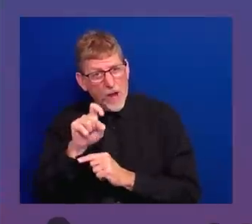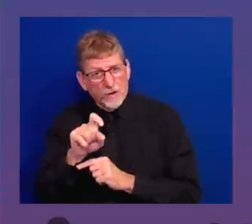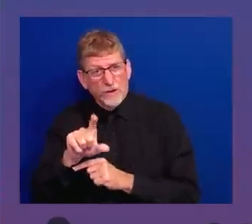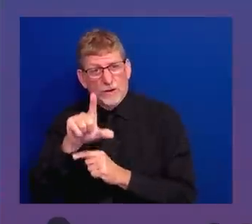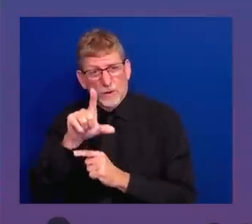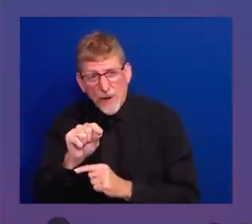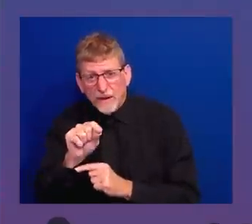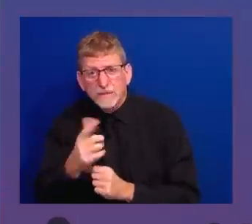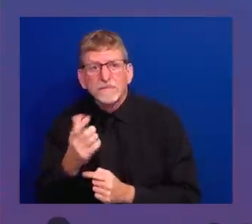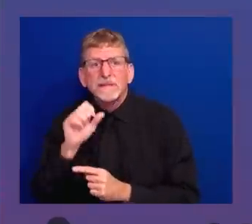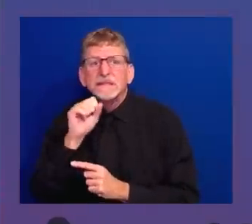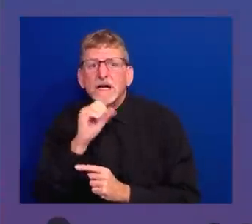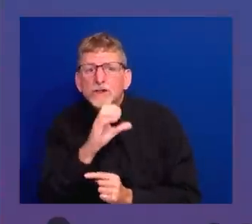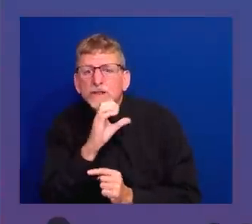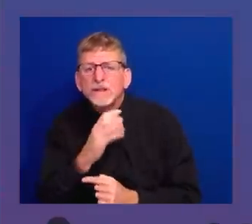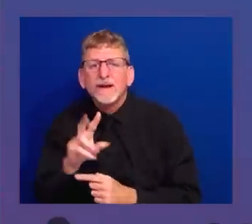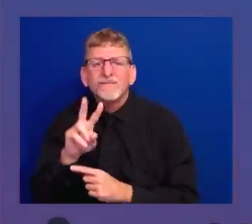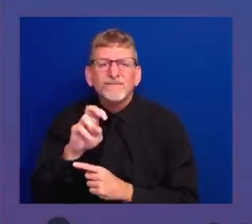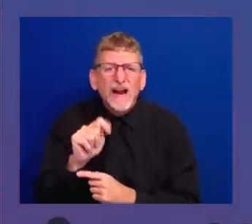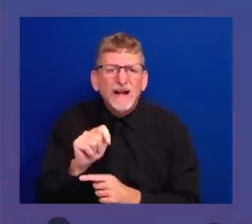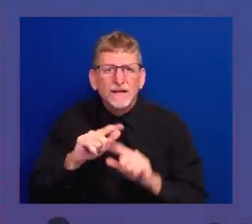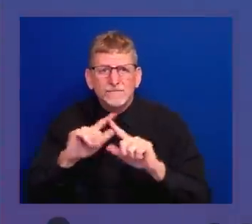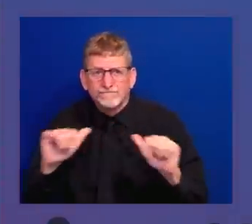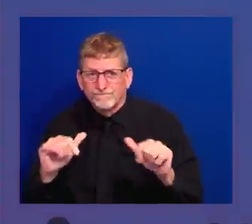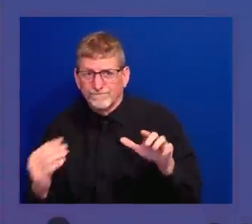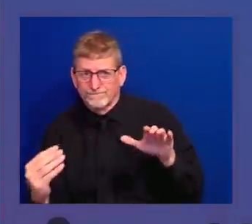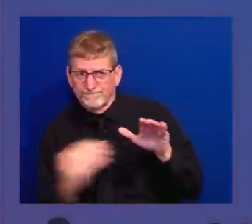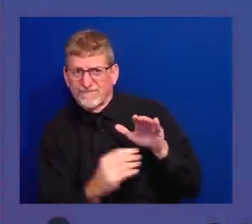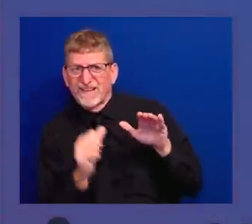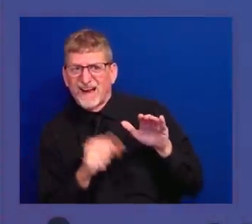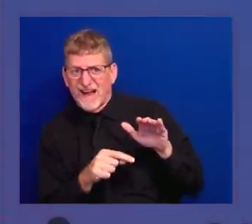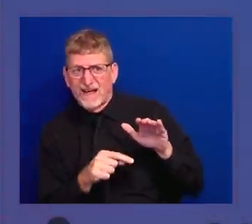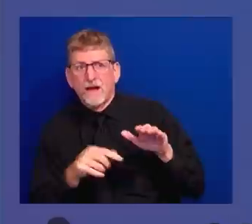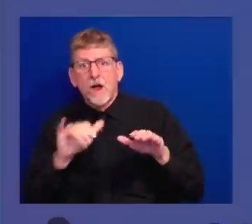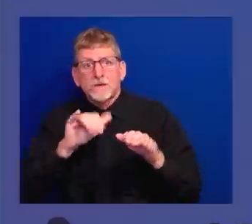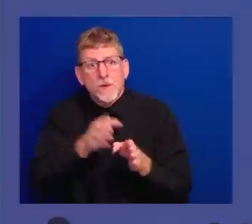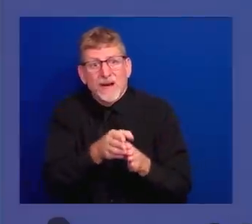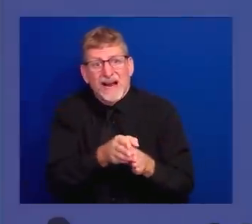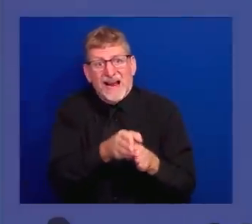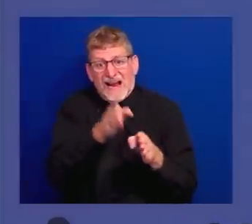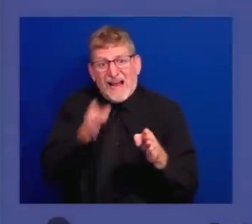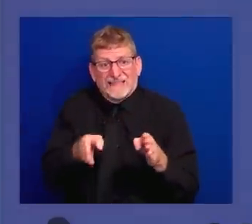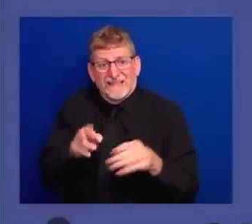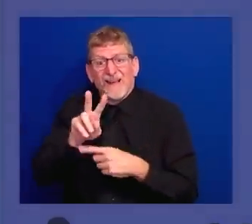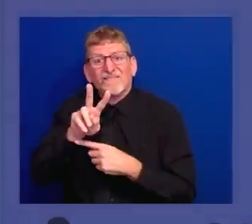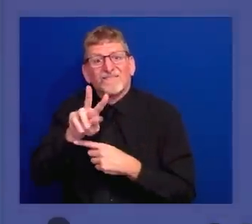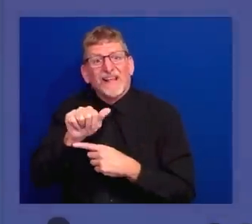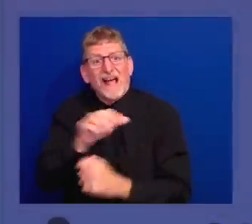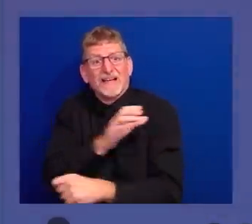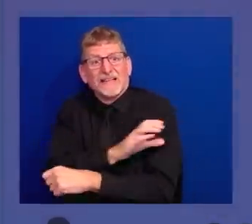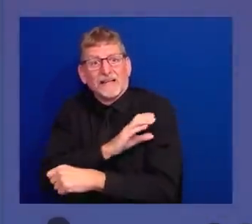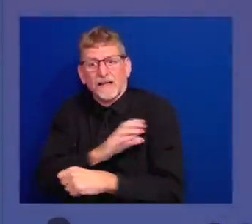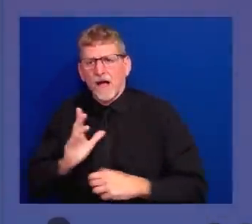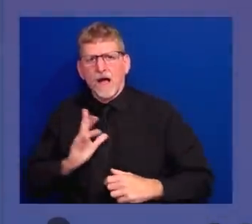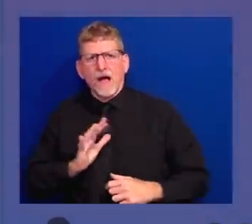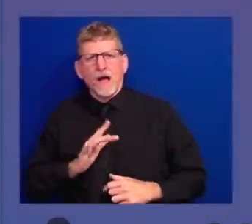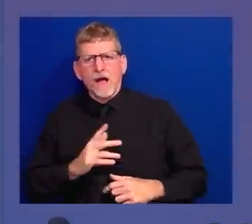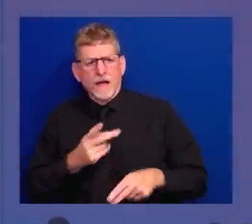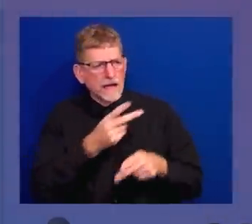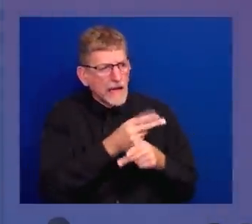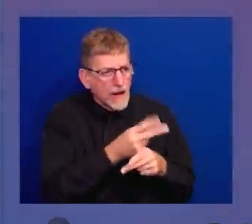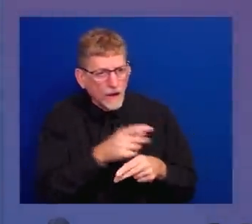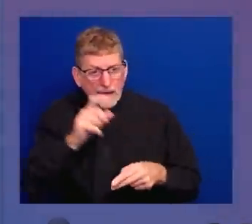next door to the Fort Worth VA clinic so that when they need care, they have access. And making